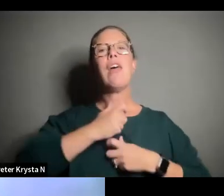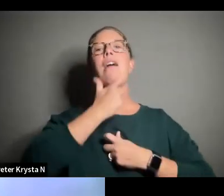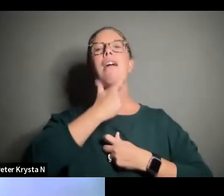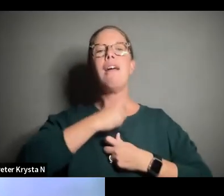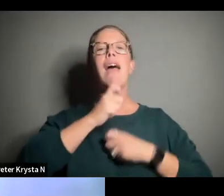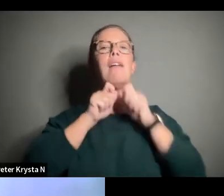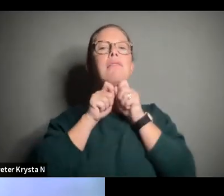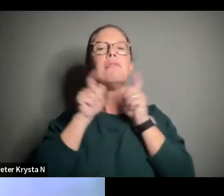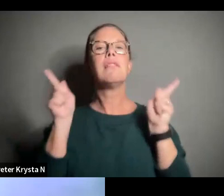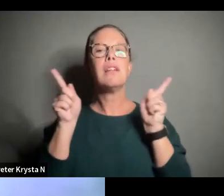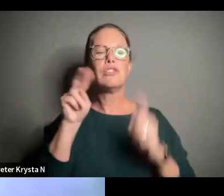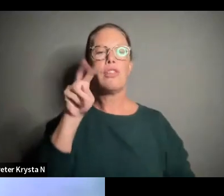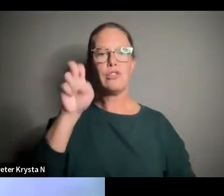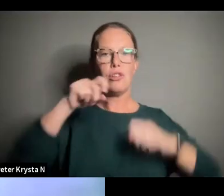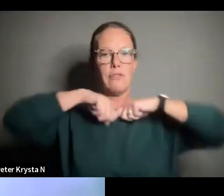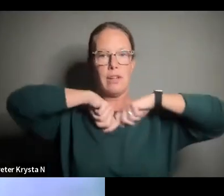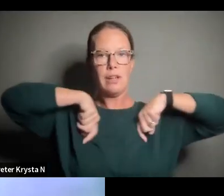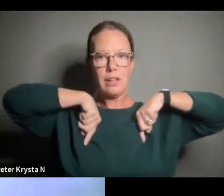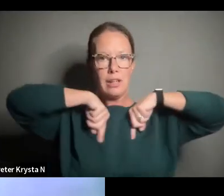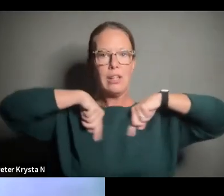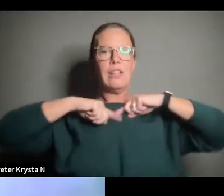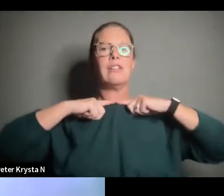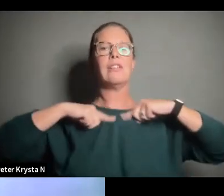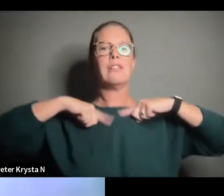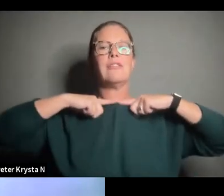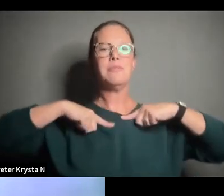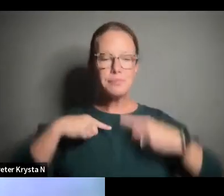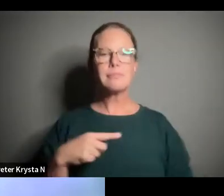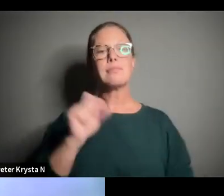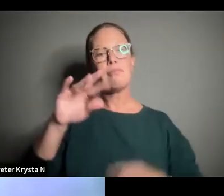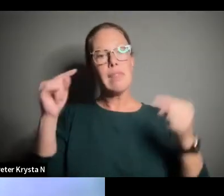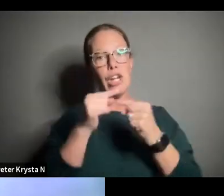phrenic nerve that goes along your chest to your diaphragm muscle. If your injury is